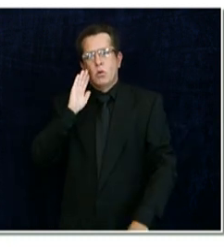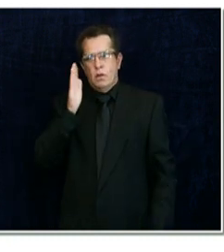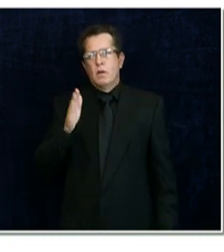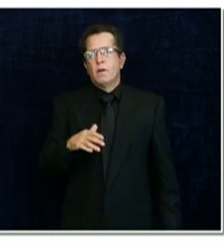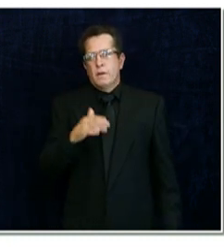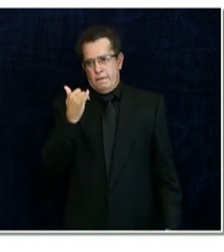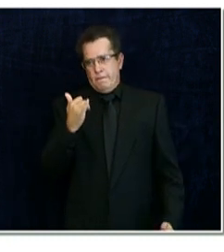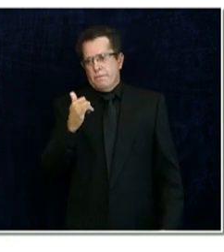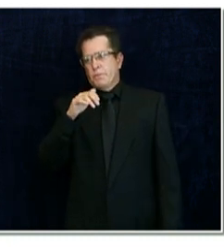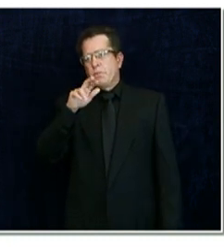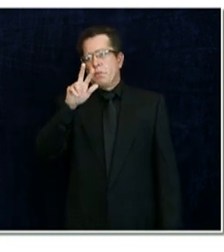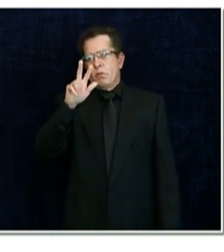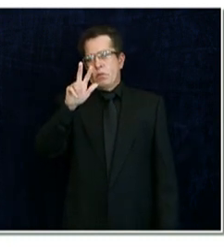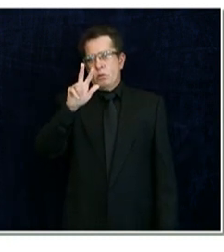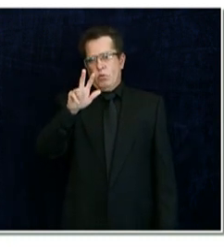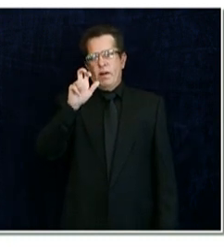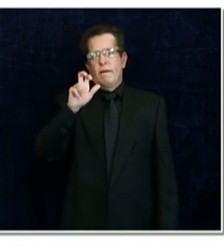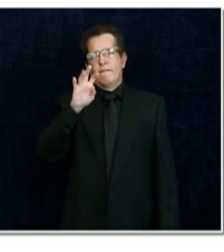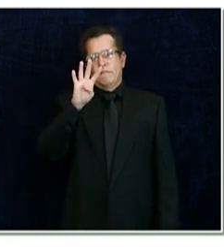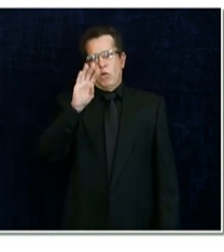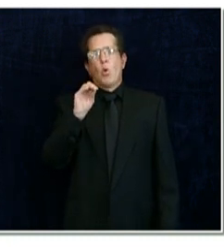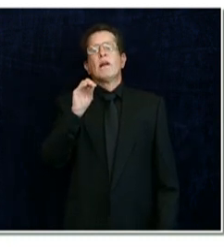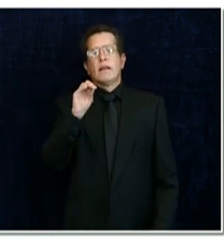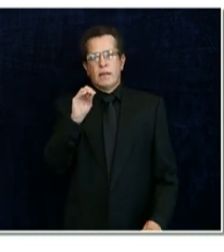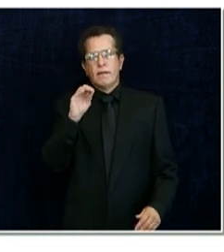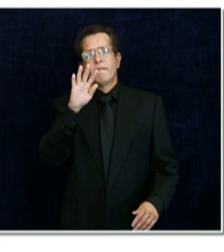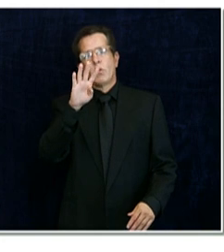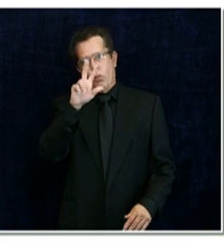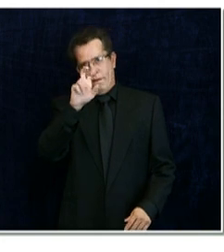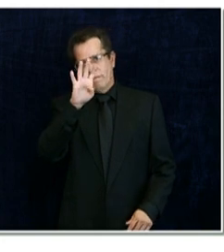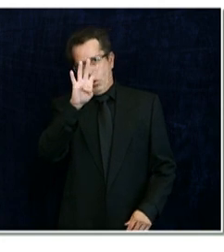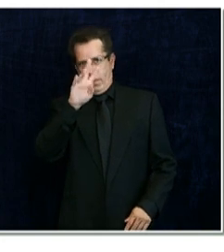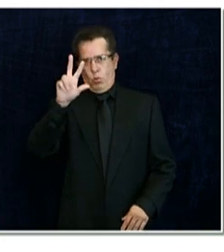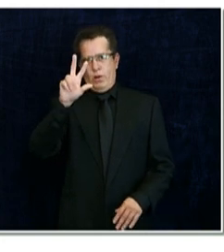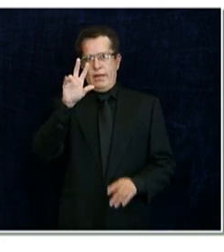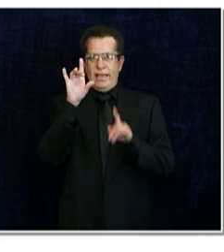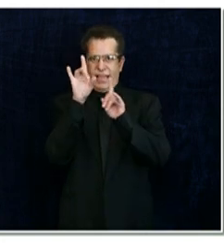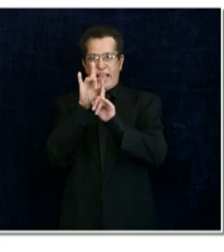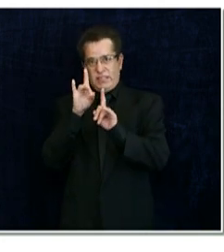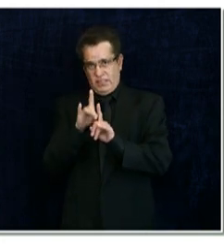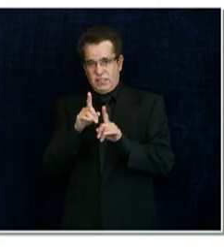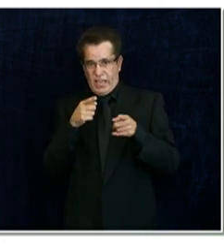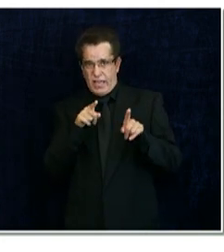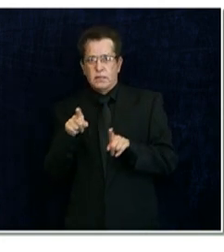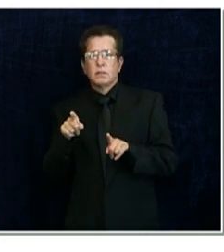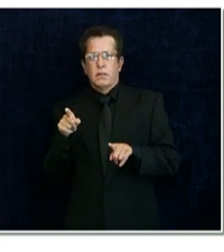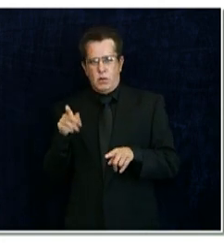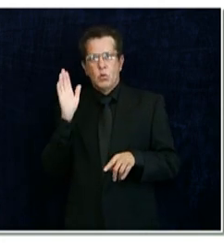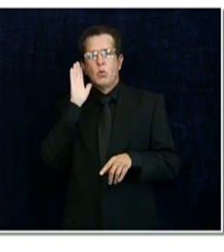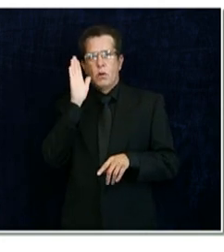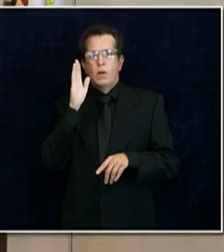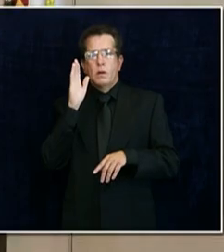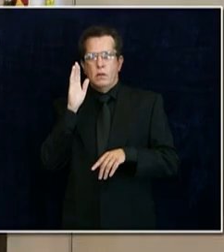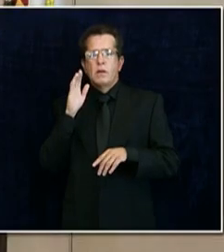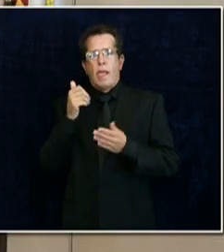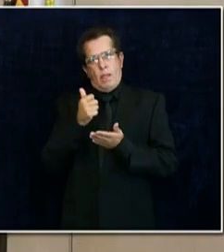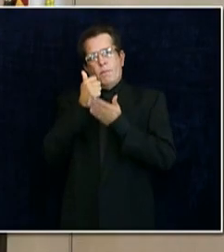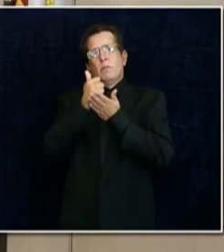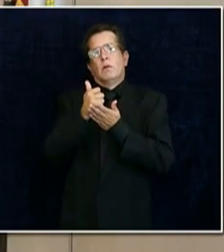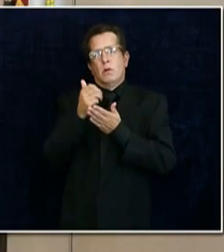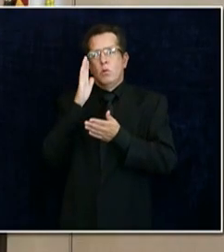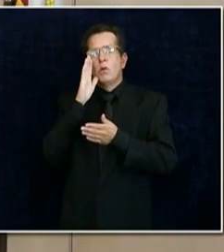343 cases reported today, this should help to improve the backlog that is